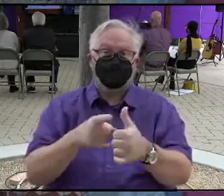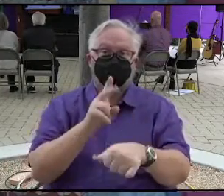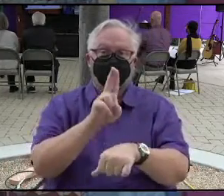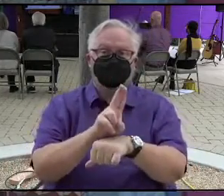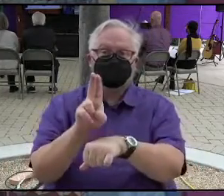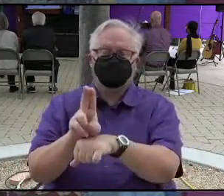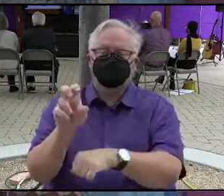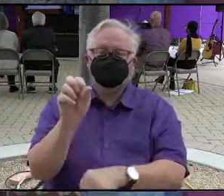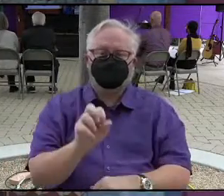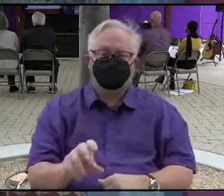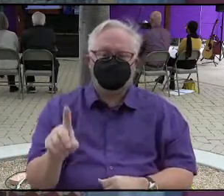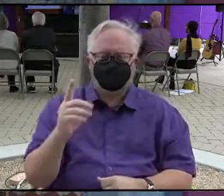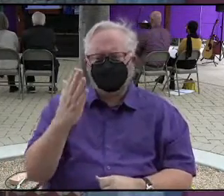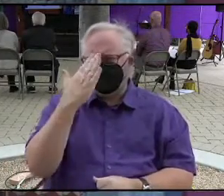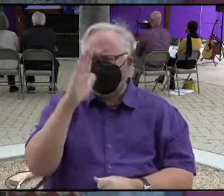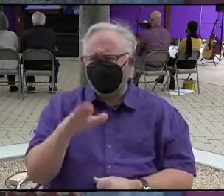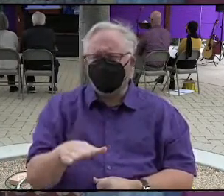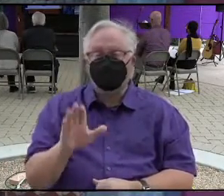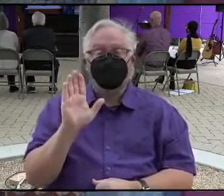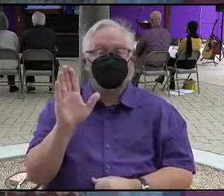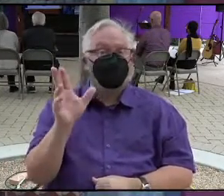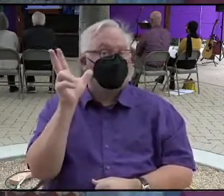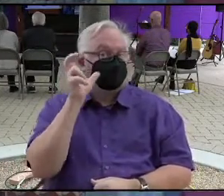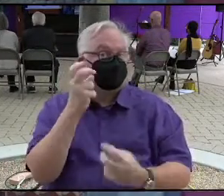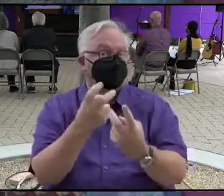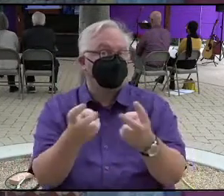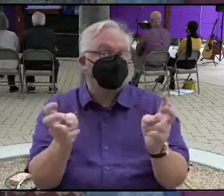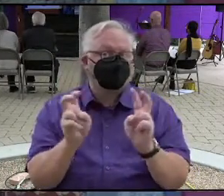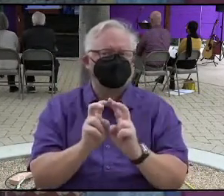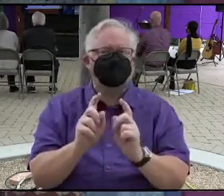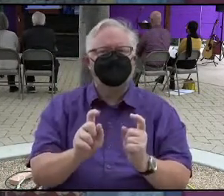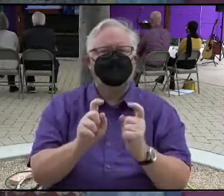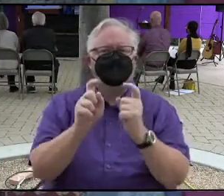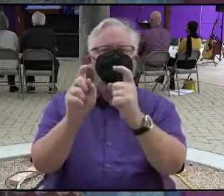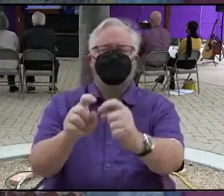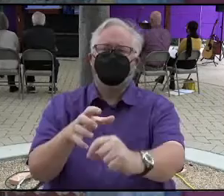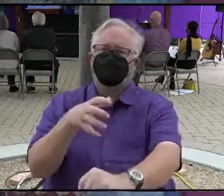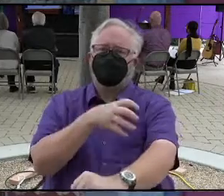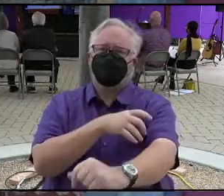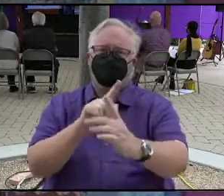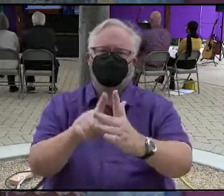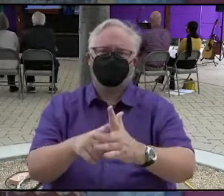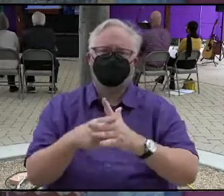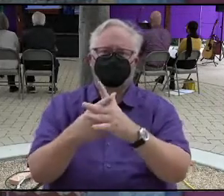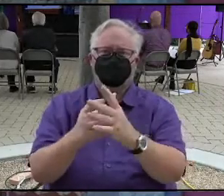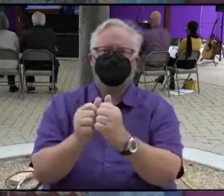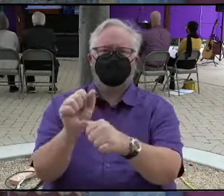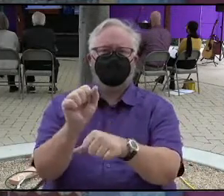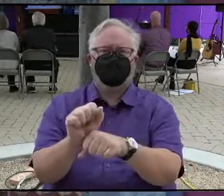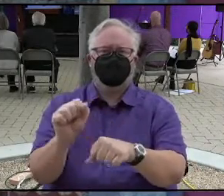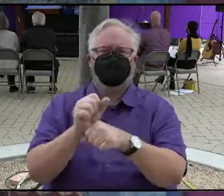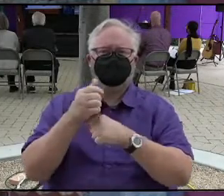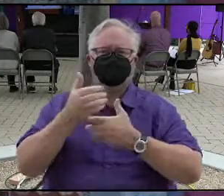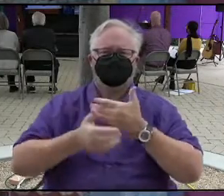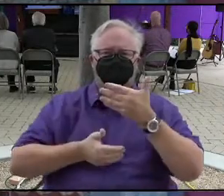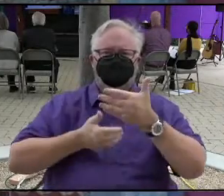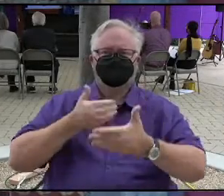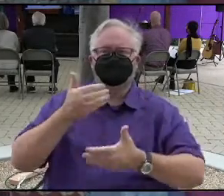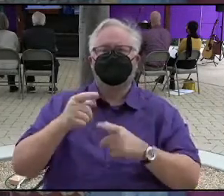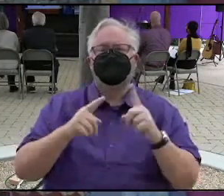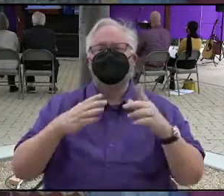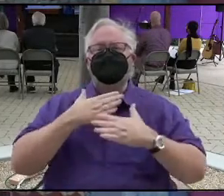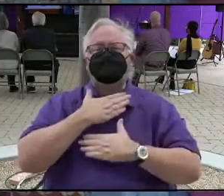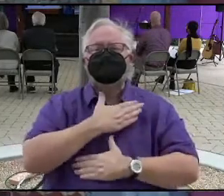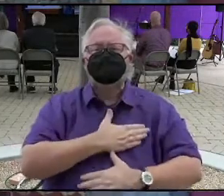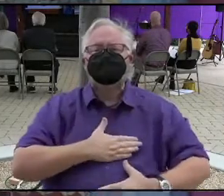San Diego, I know that your listening circles have given you a powerful start in that work. But